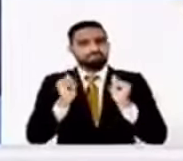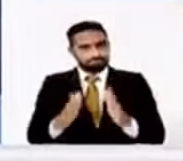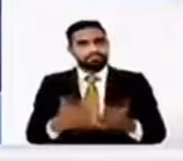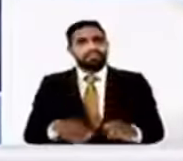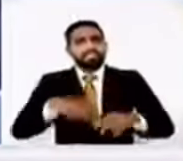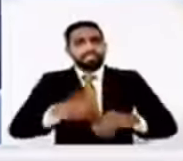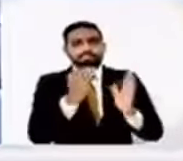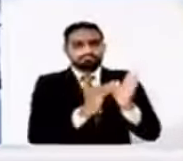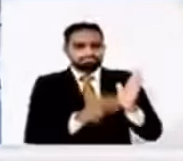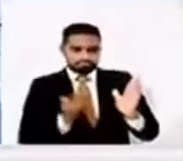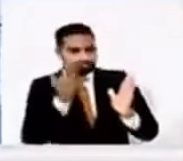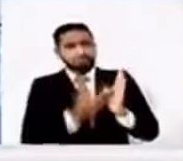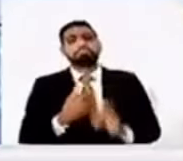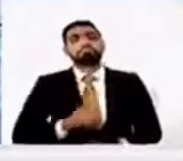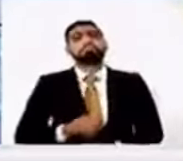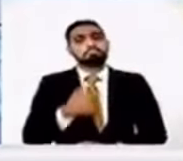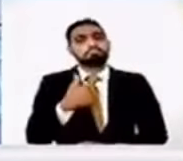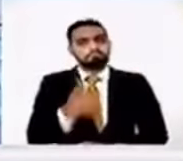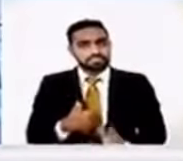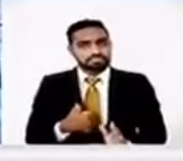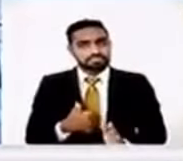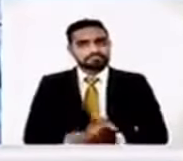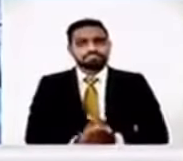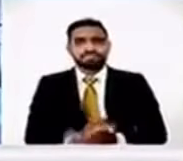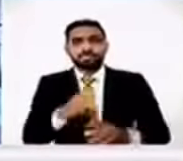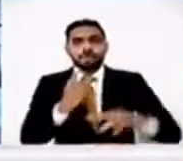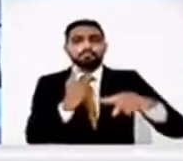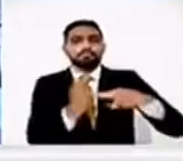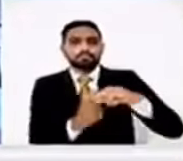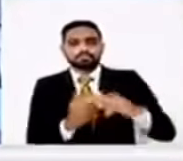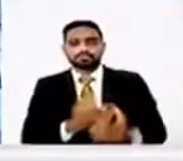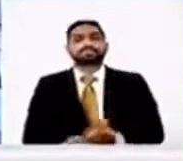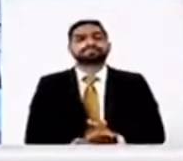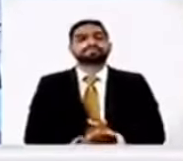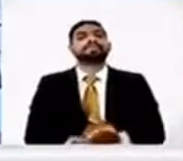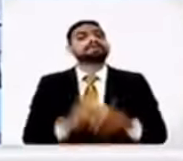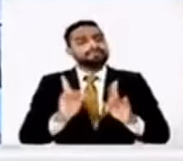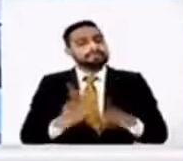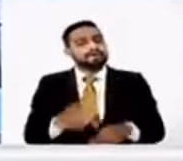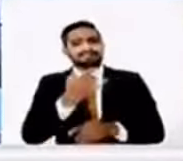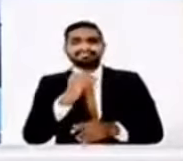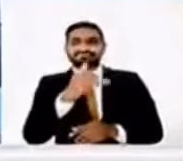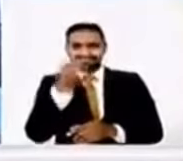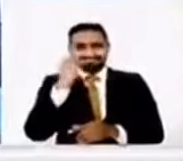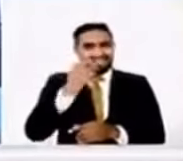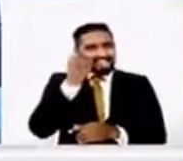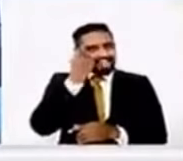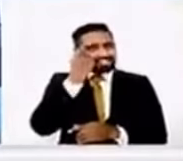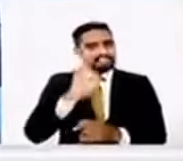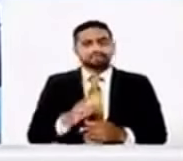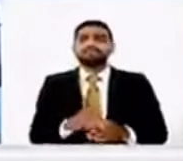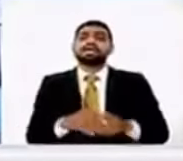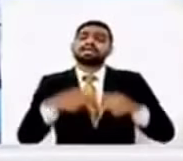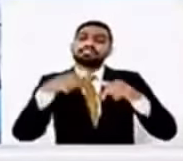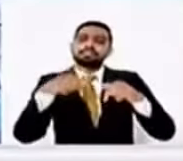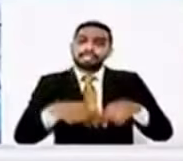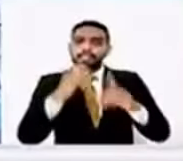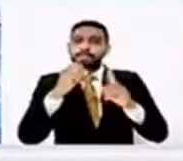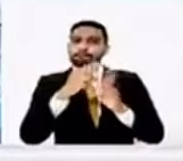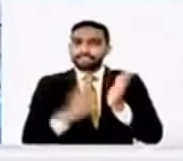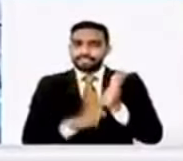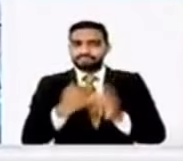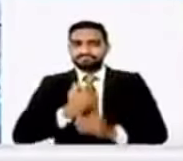outset. Indeed, Mr. Dias. Now, many of you might ask, what did the Prime Minister present like several days ago in